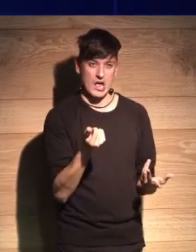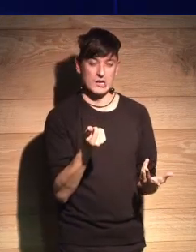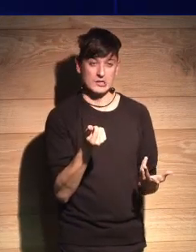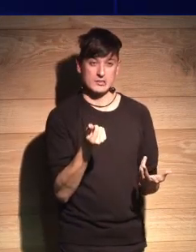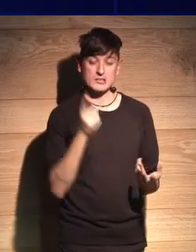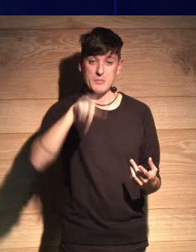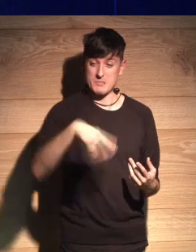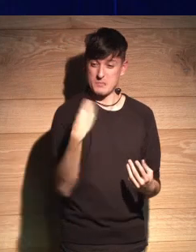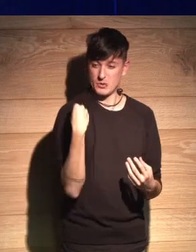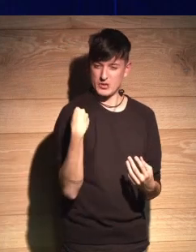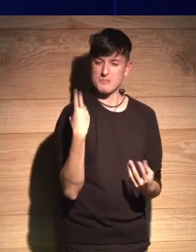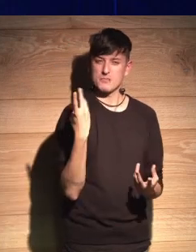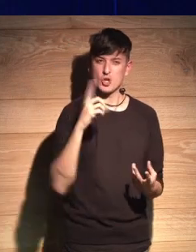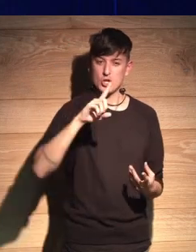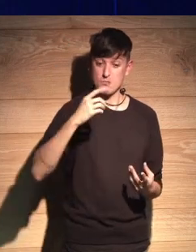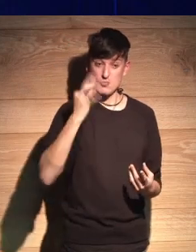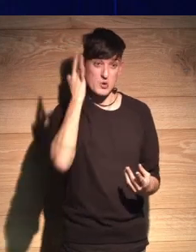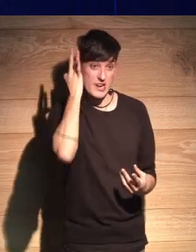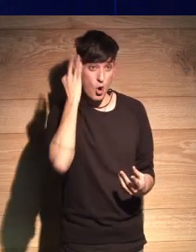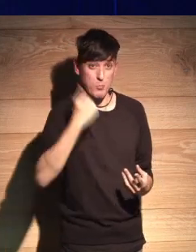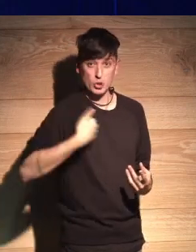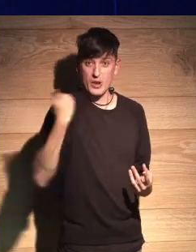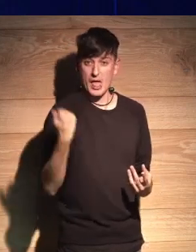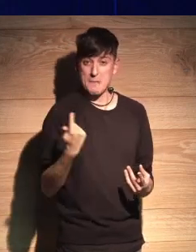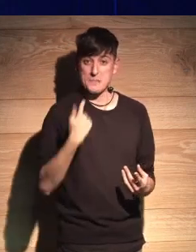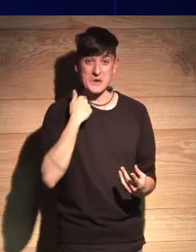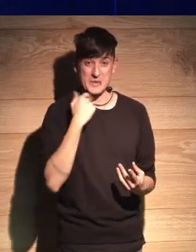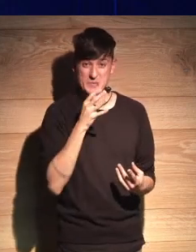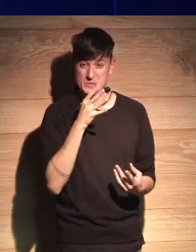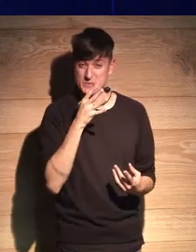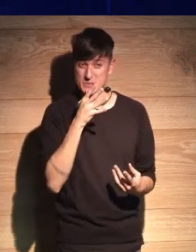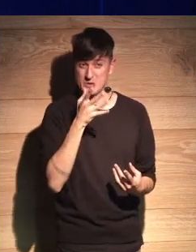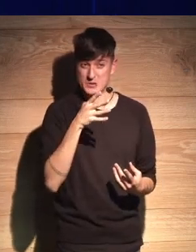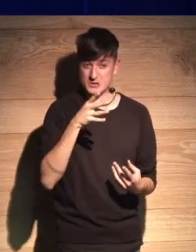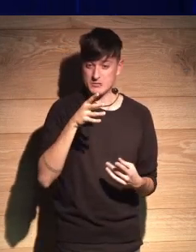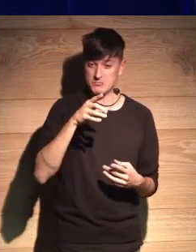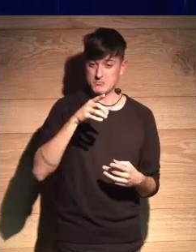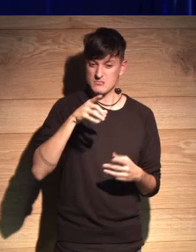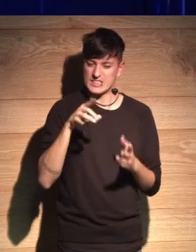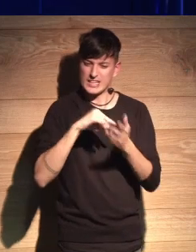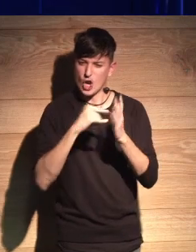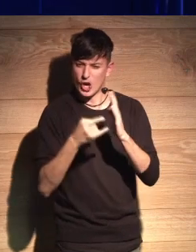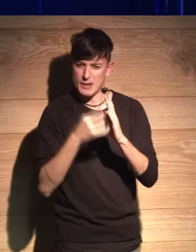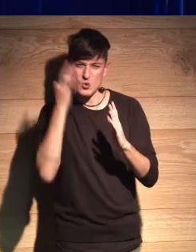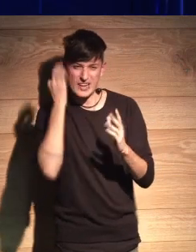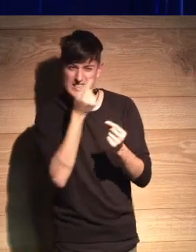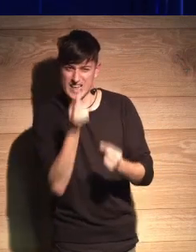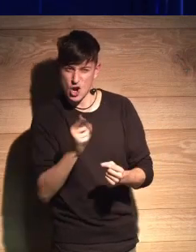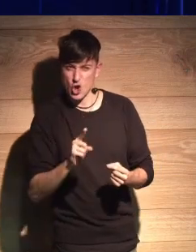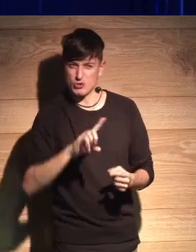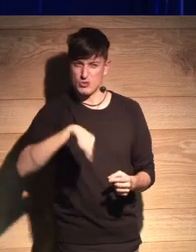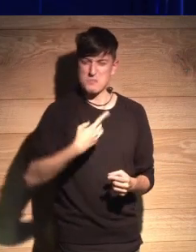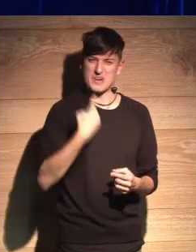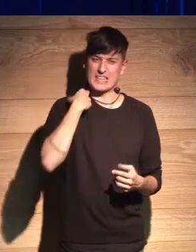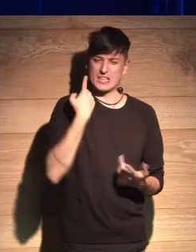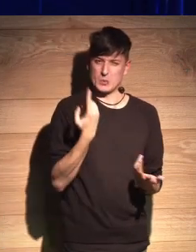lack of diversity, and what are the opportunities that we women are losing because we are using this technology that has not been